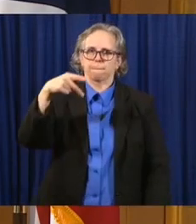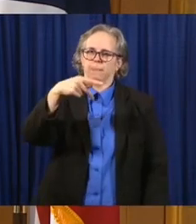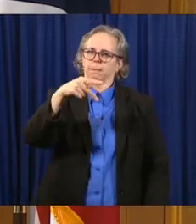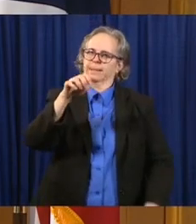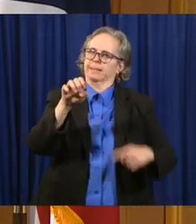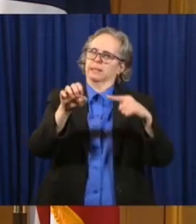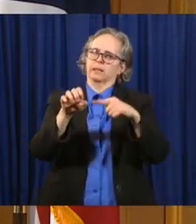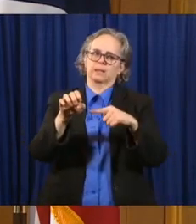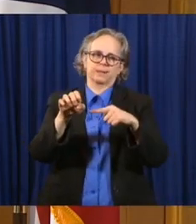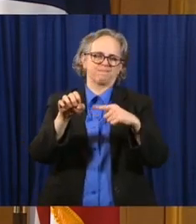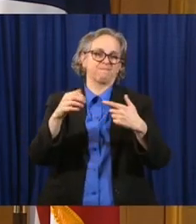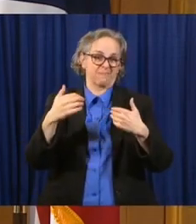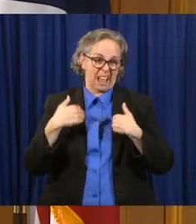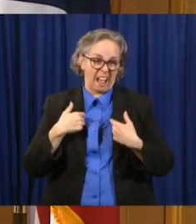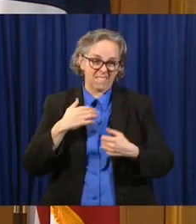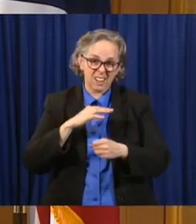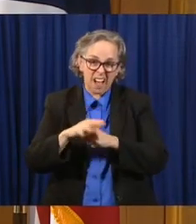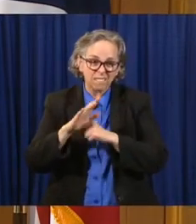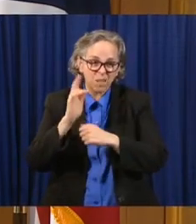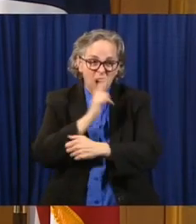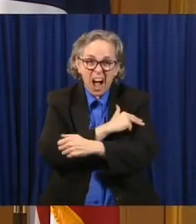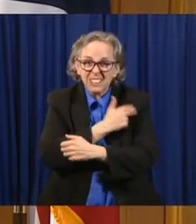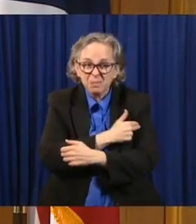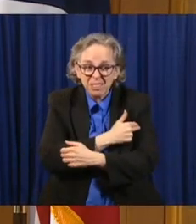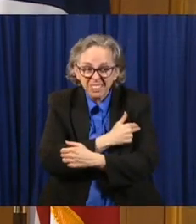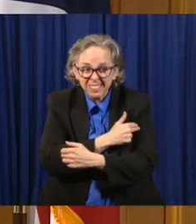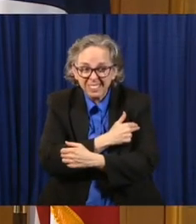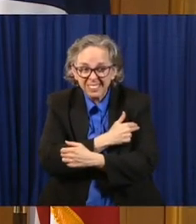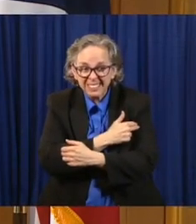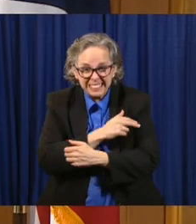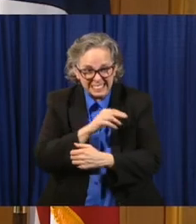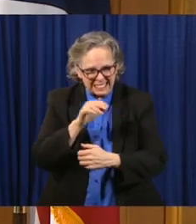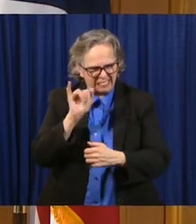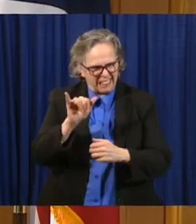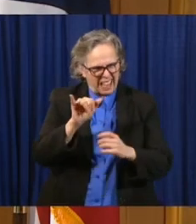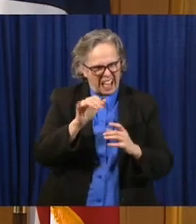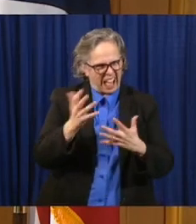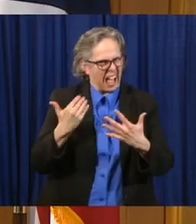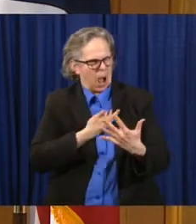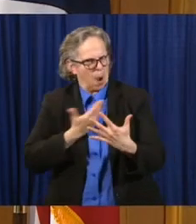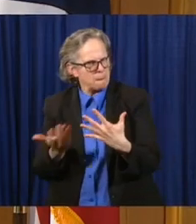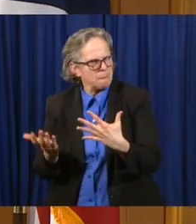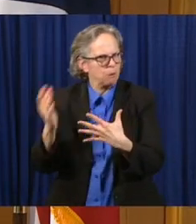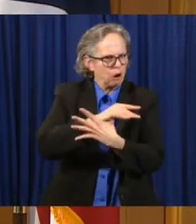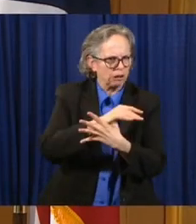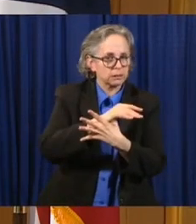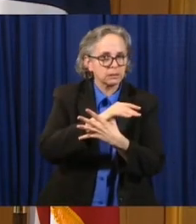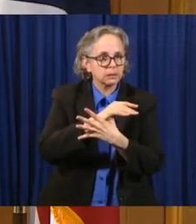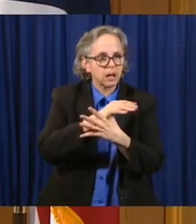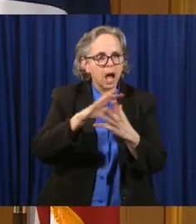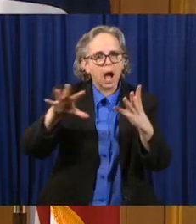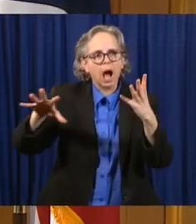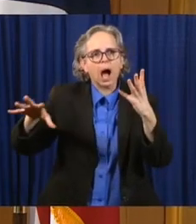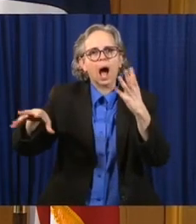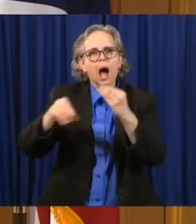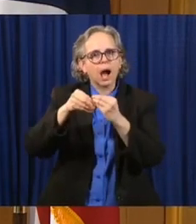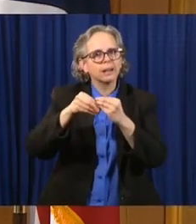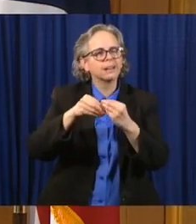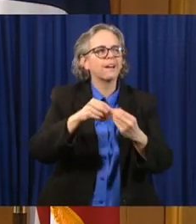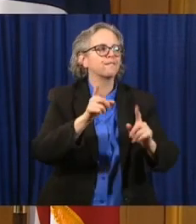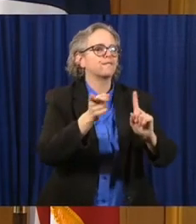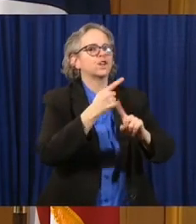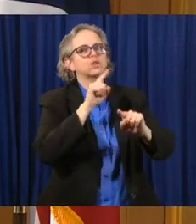people working in the hospitals. But we also want to make sure that our first responders have that. We also want to make